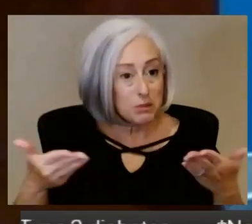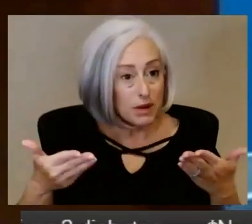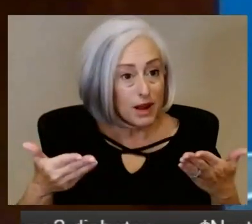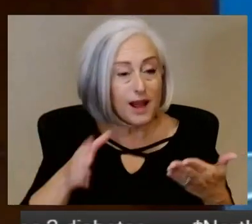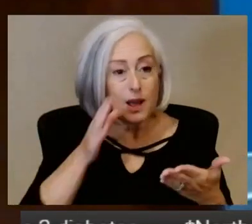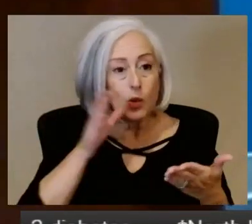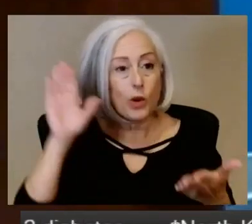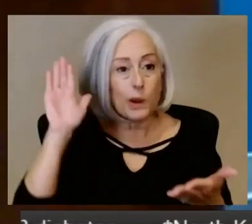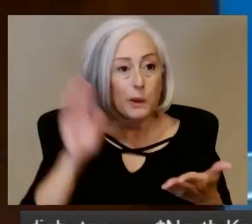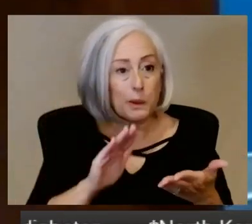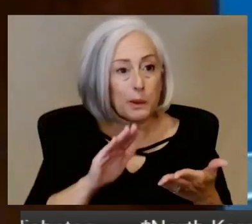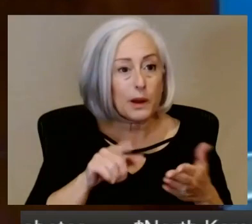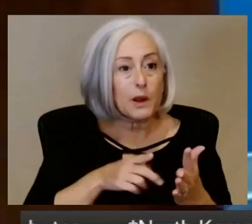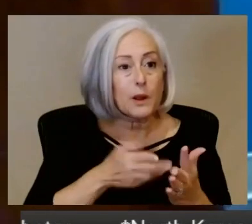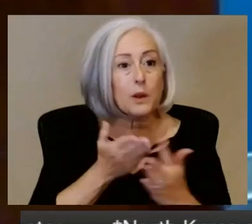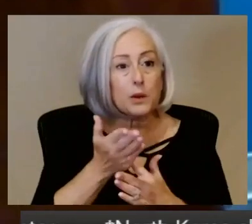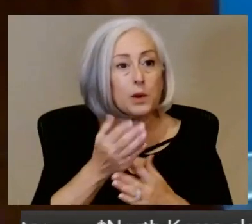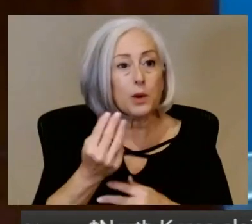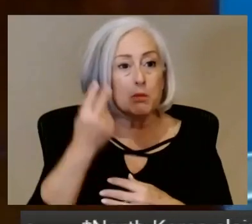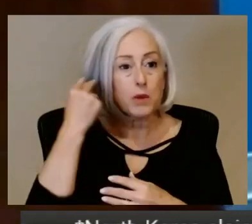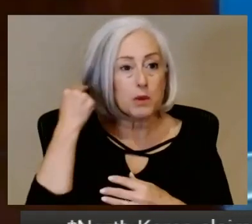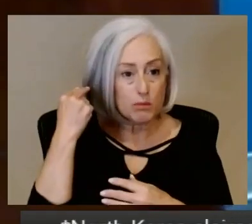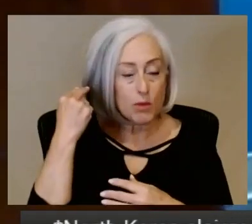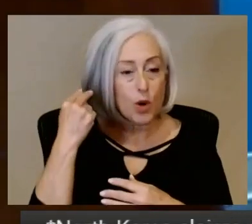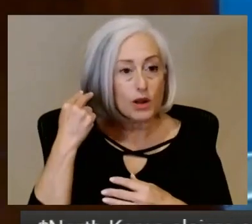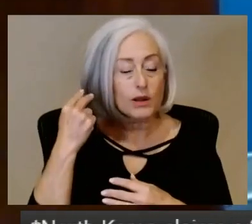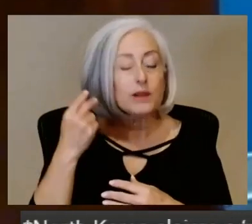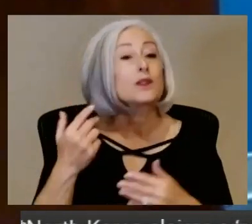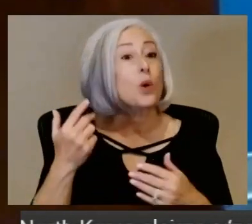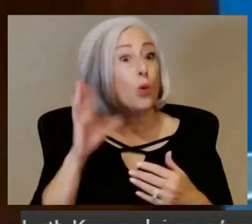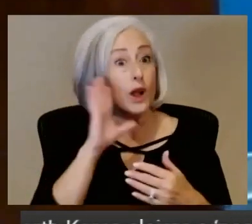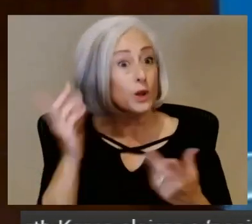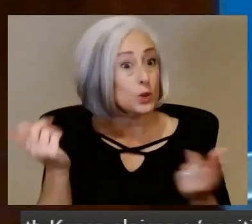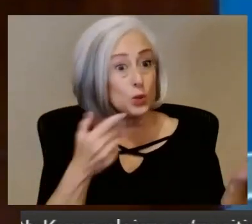Day. So we are giving away a grill, 2 grills,